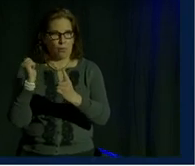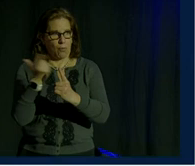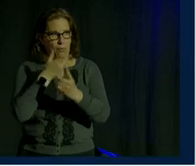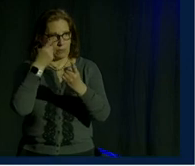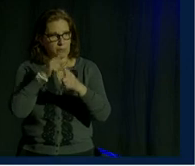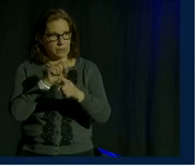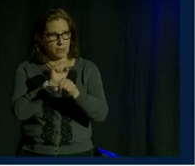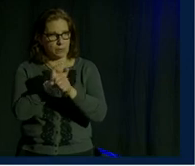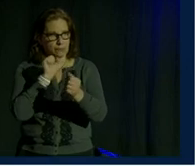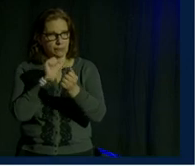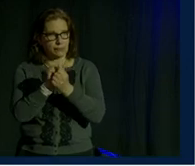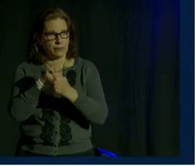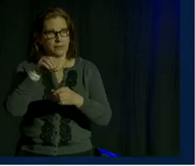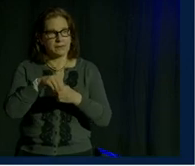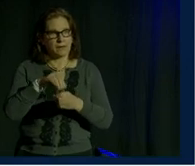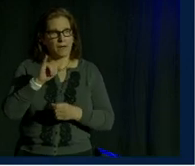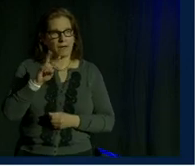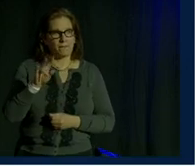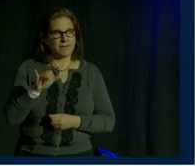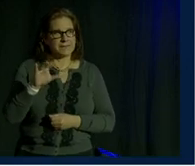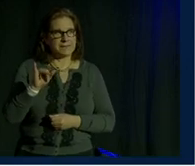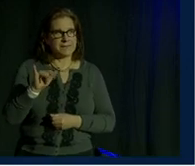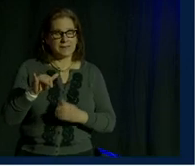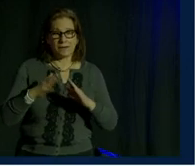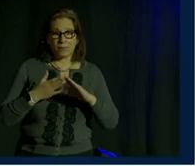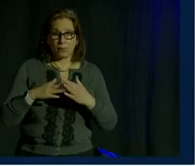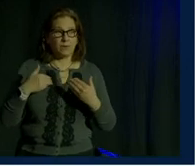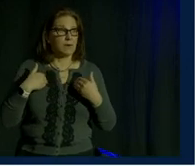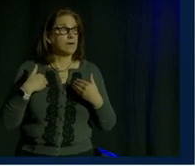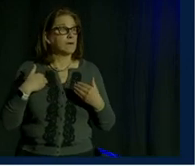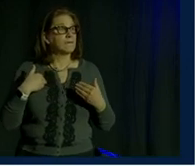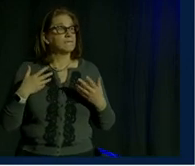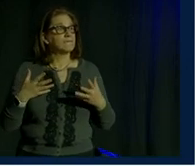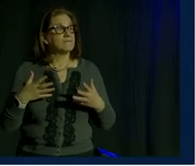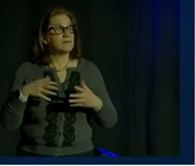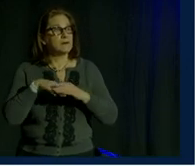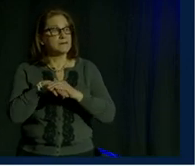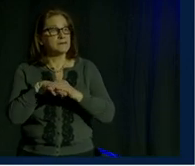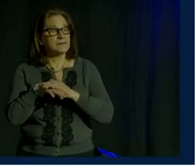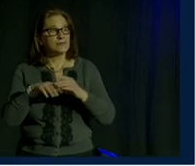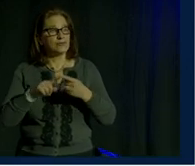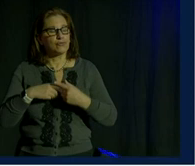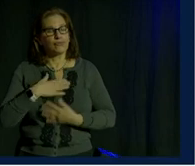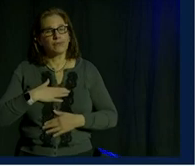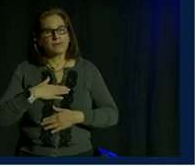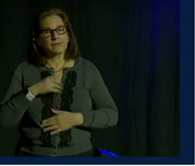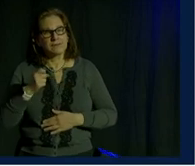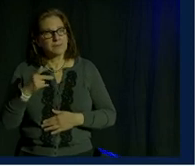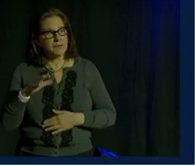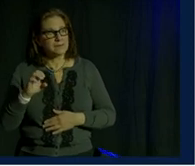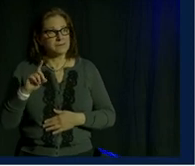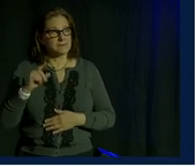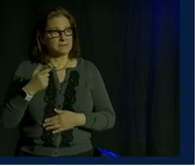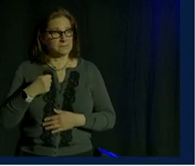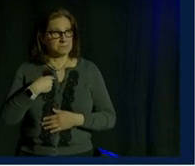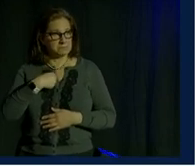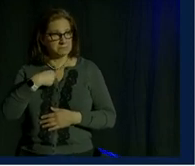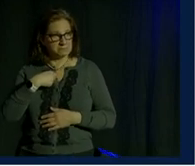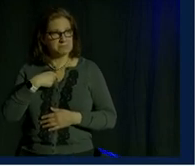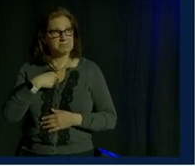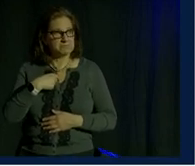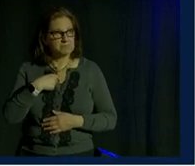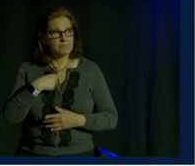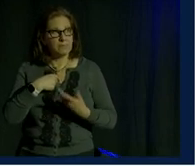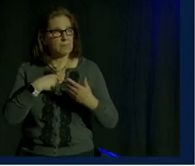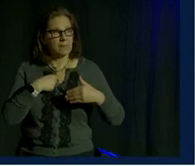goal. Residents in the Ivy City community have been seeking access to recreational space. DGS currently does not have